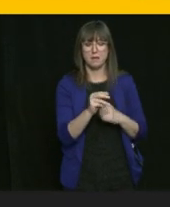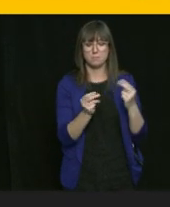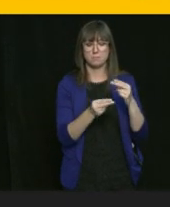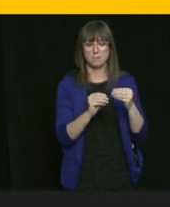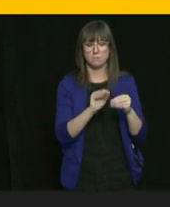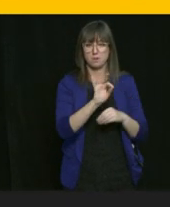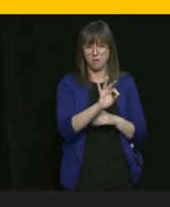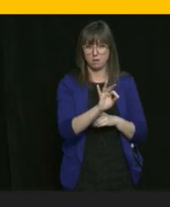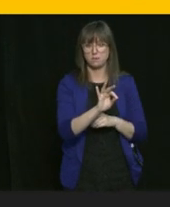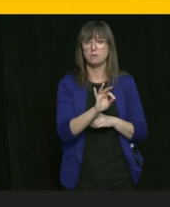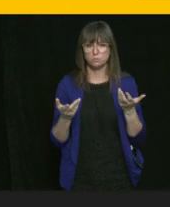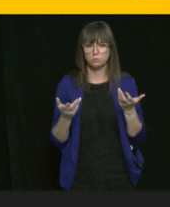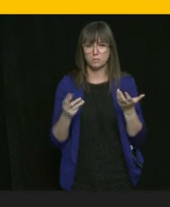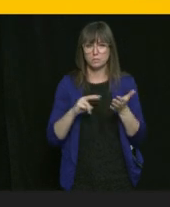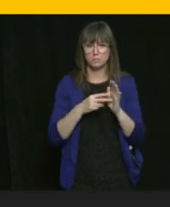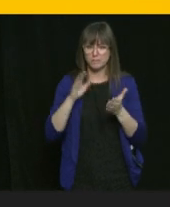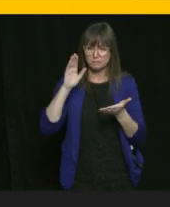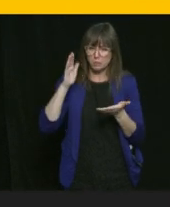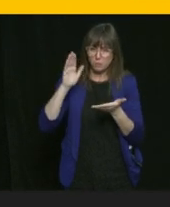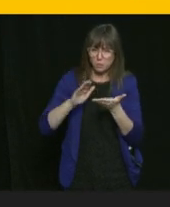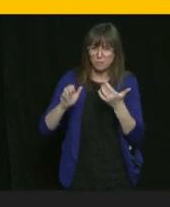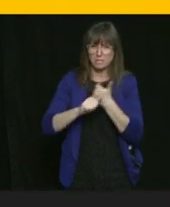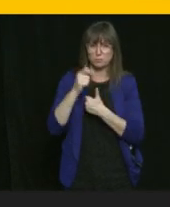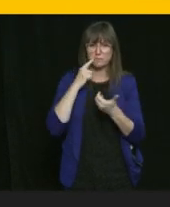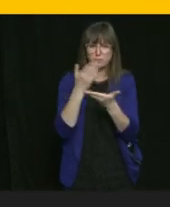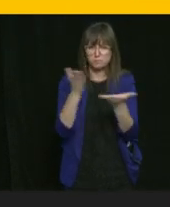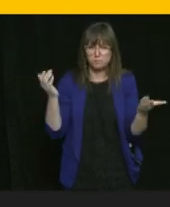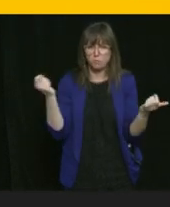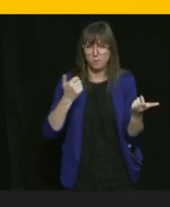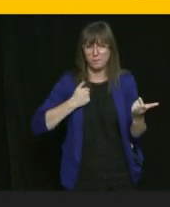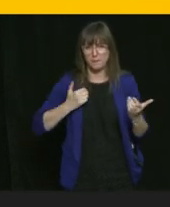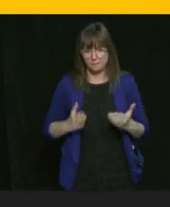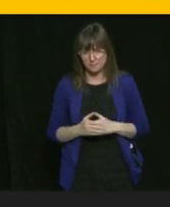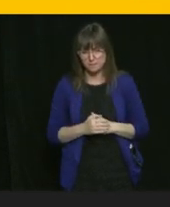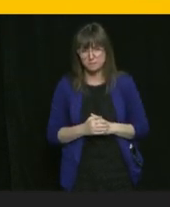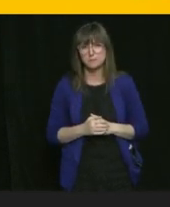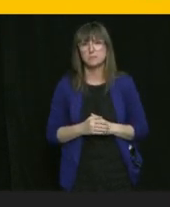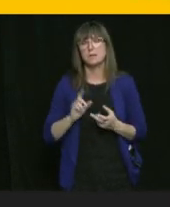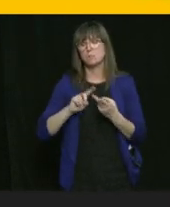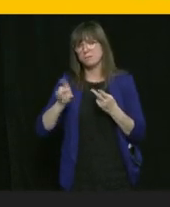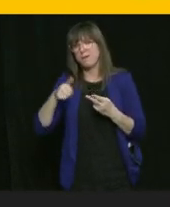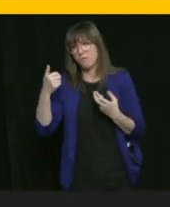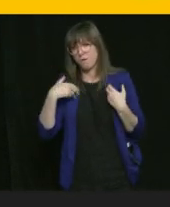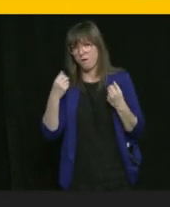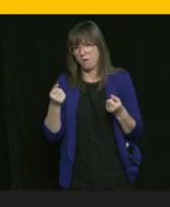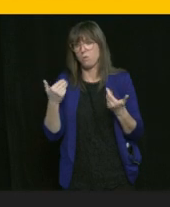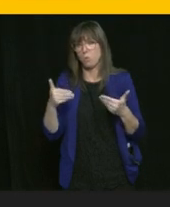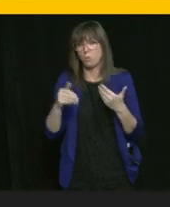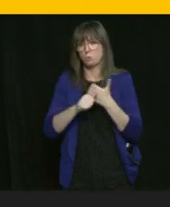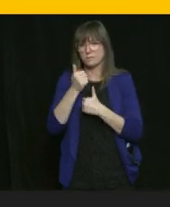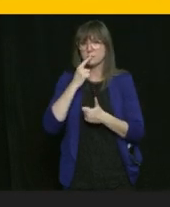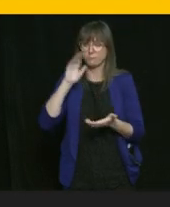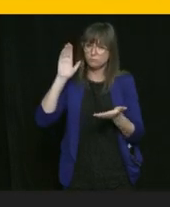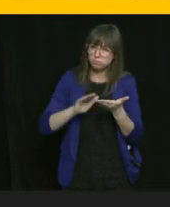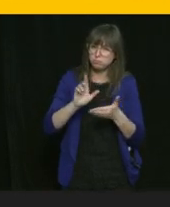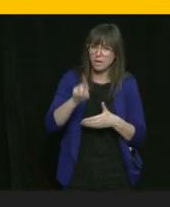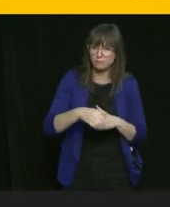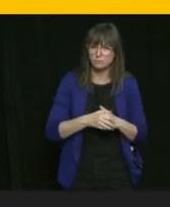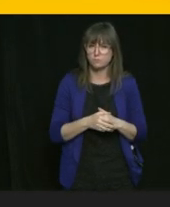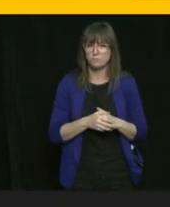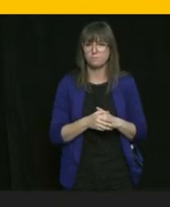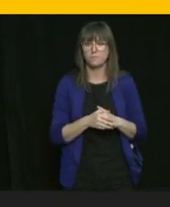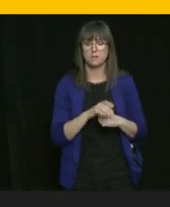shifting during the course of the pandemic. Greater risk of COVID-19 and other health threats. Slide 9. The